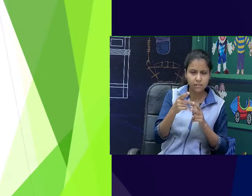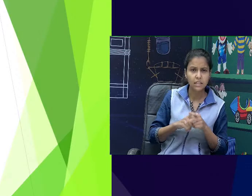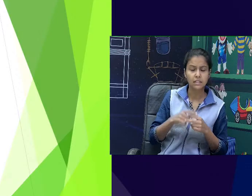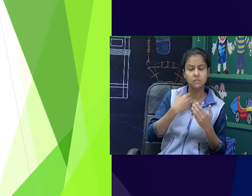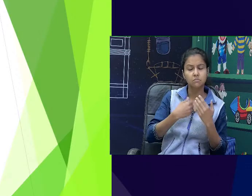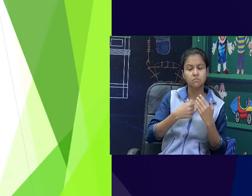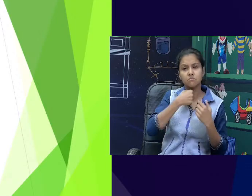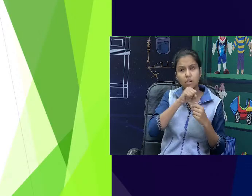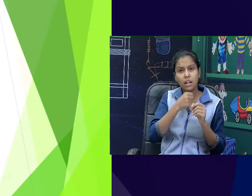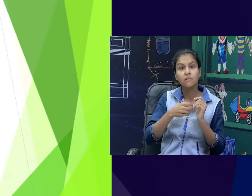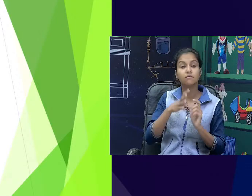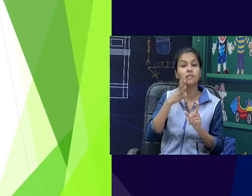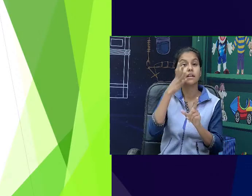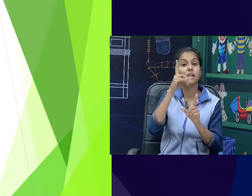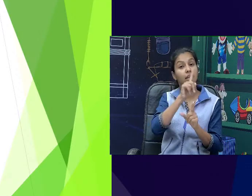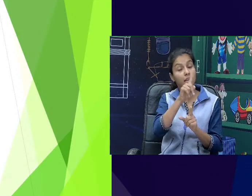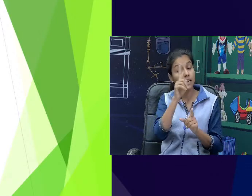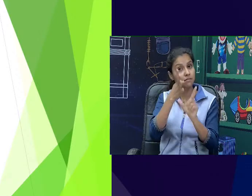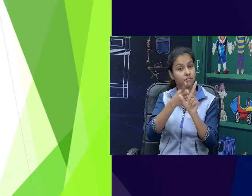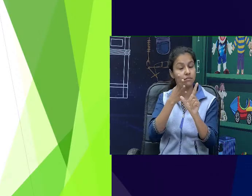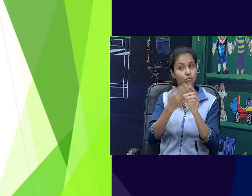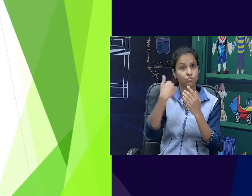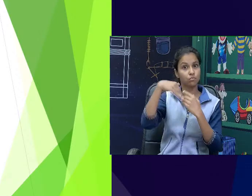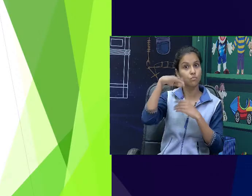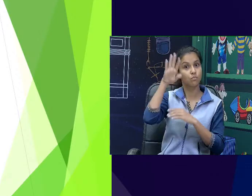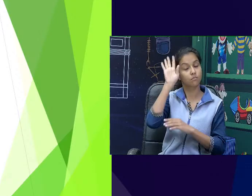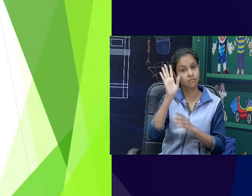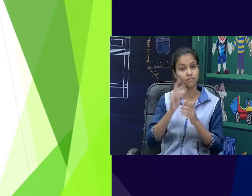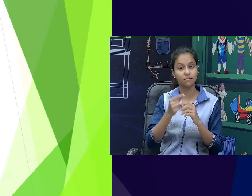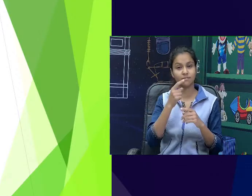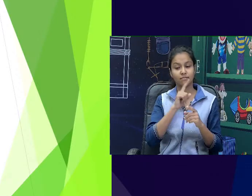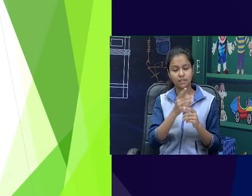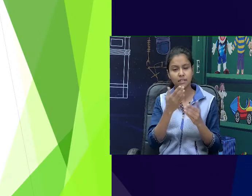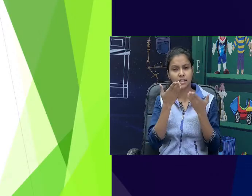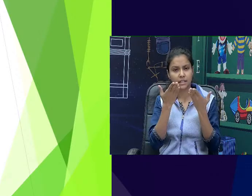11 years old, when he was thrown into the water, that incident